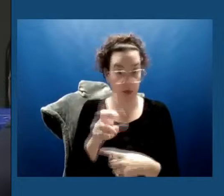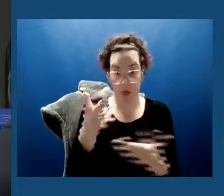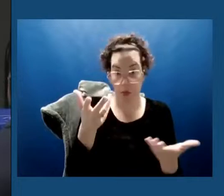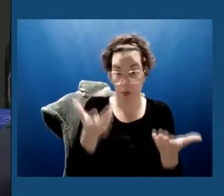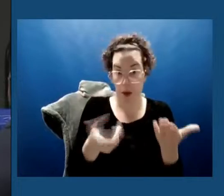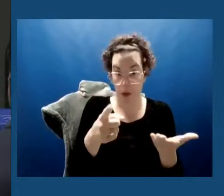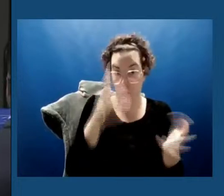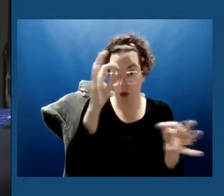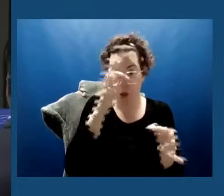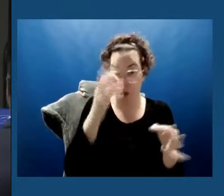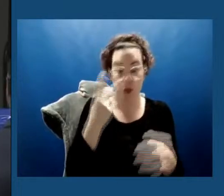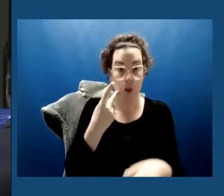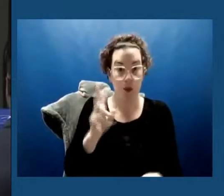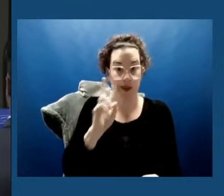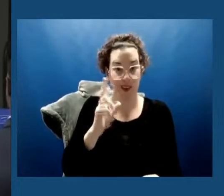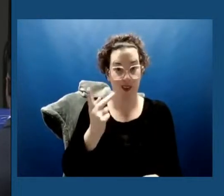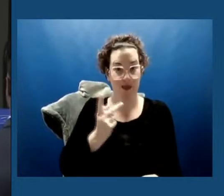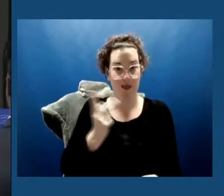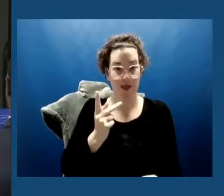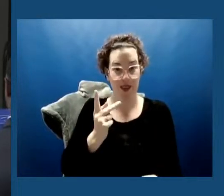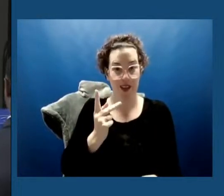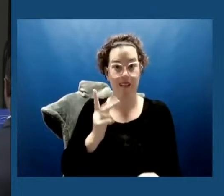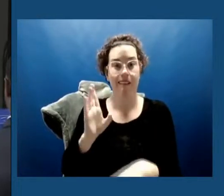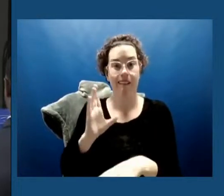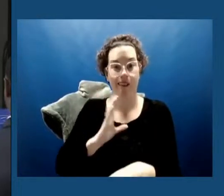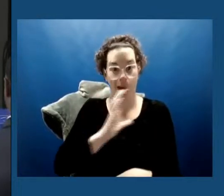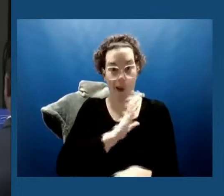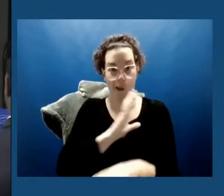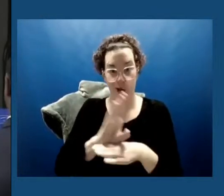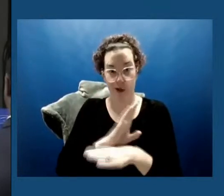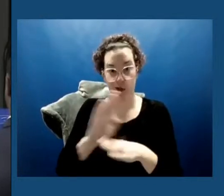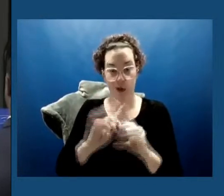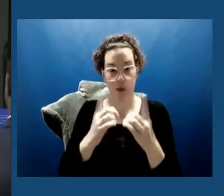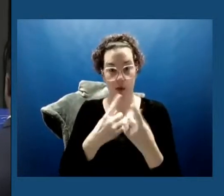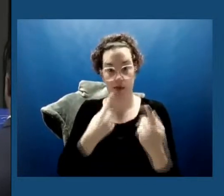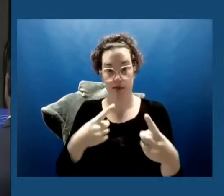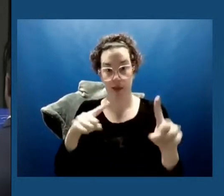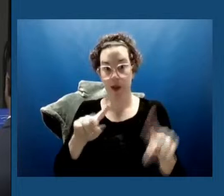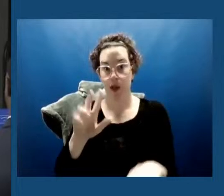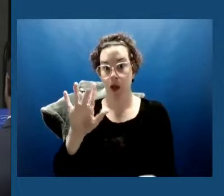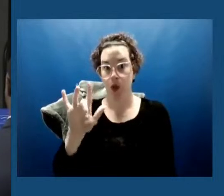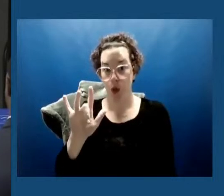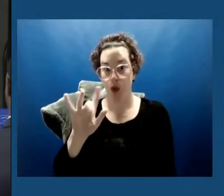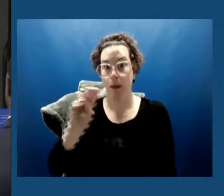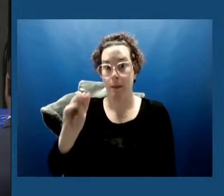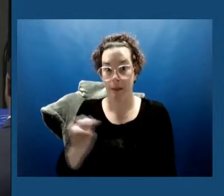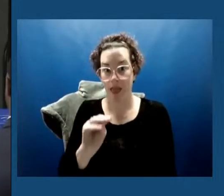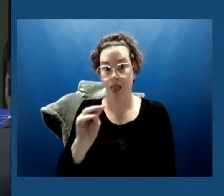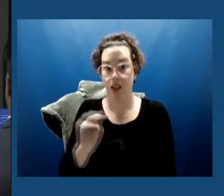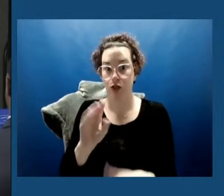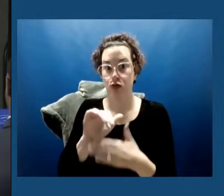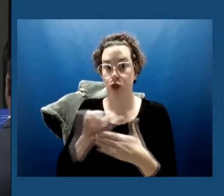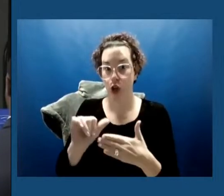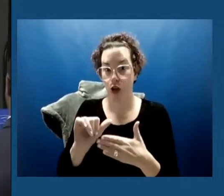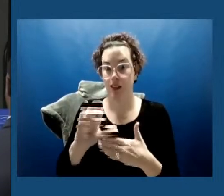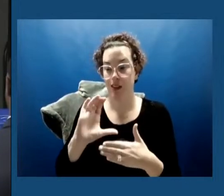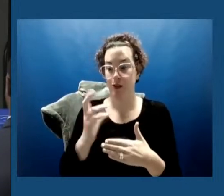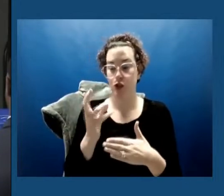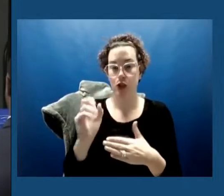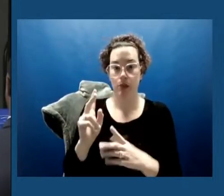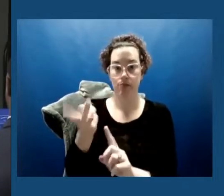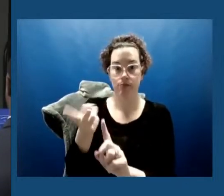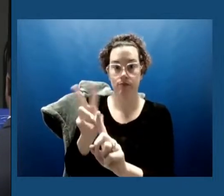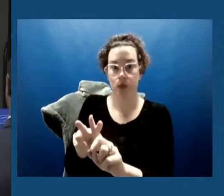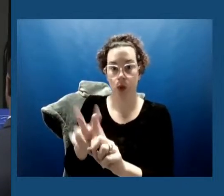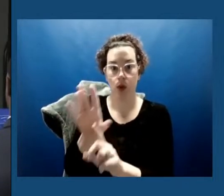Commerce Department made an announcement that we're giving $123 million of CHIPS money to a company called Polar, which